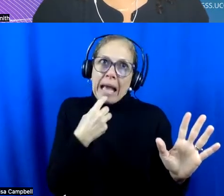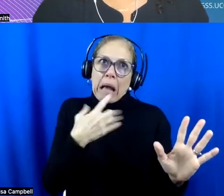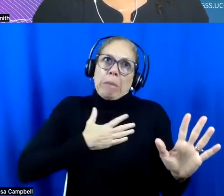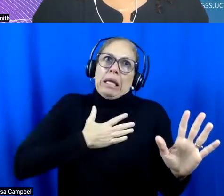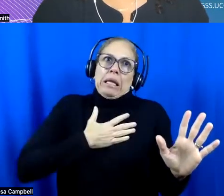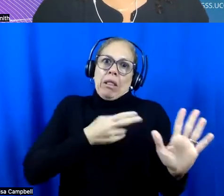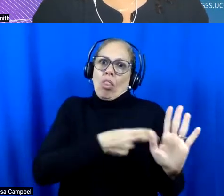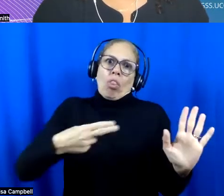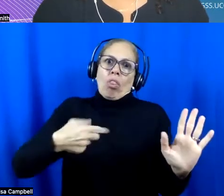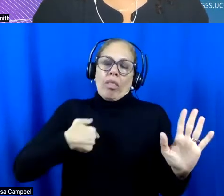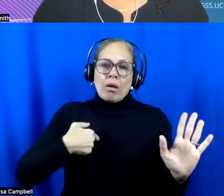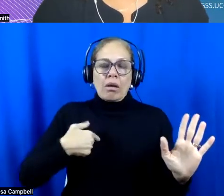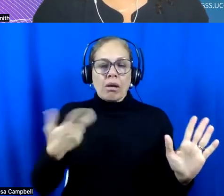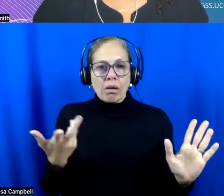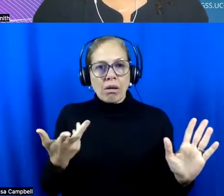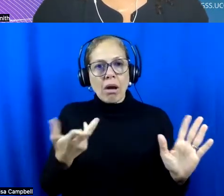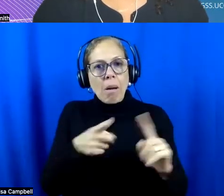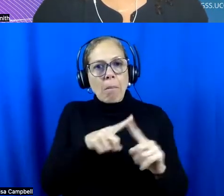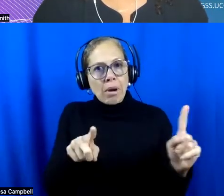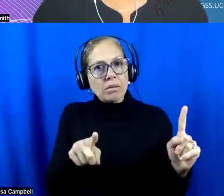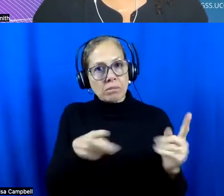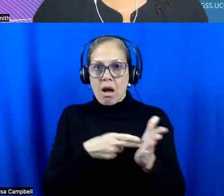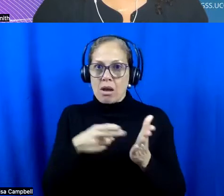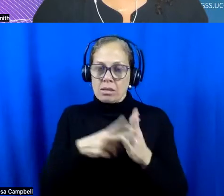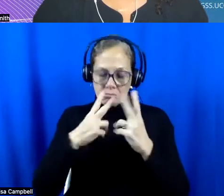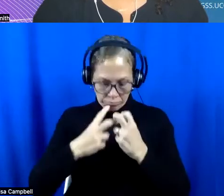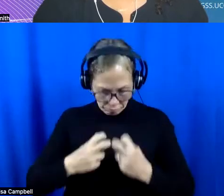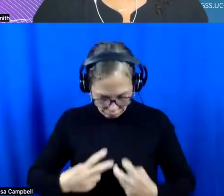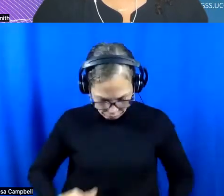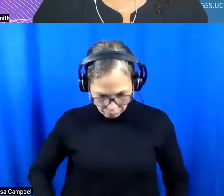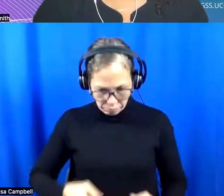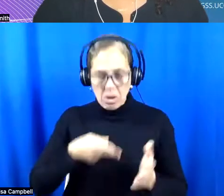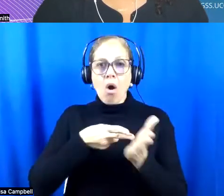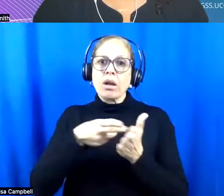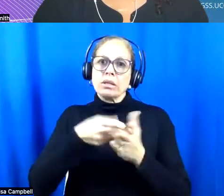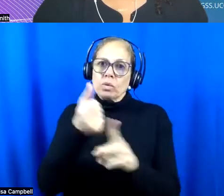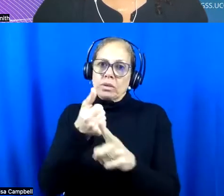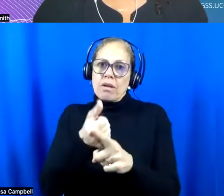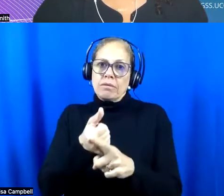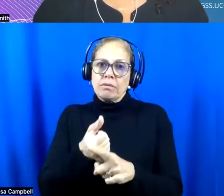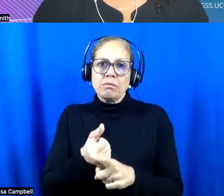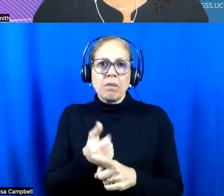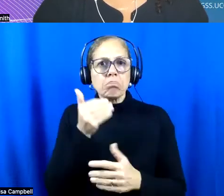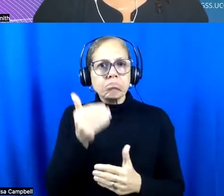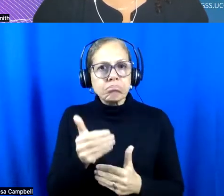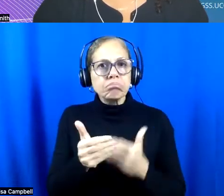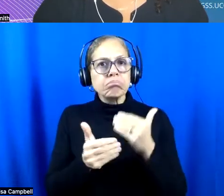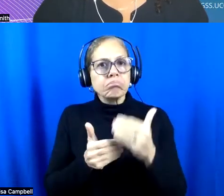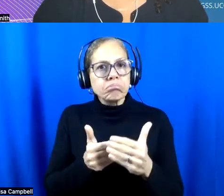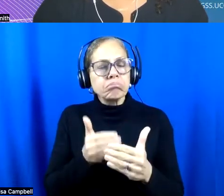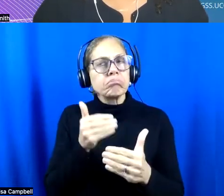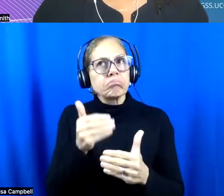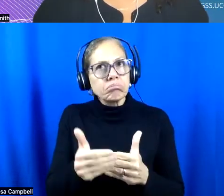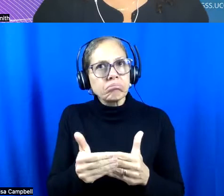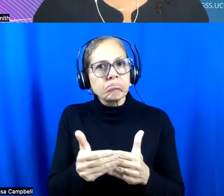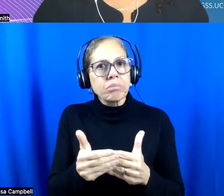to have honest conversations with yourself and honest reflection with yourself. And you want to pace yourself and identify for